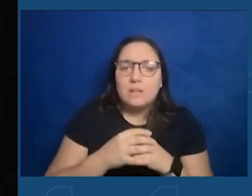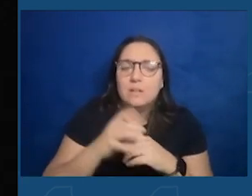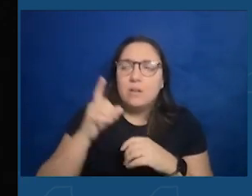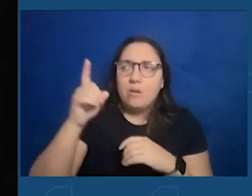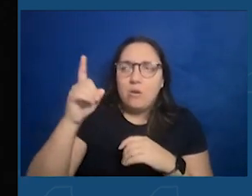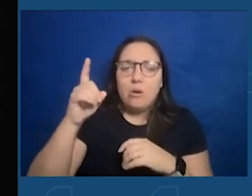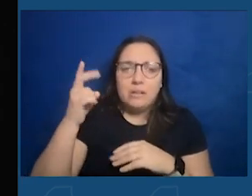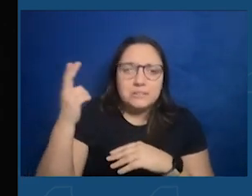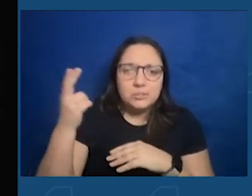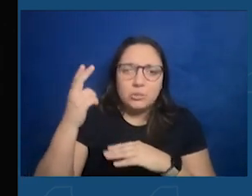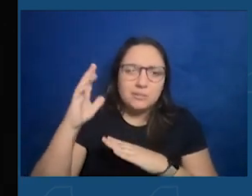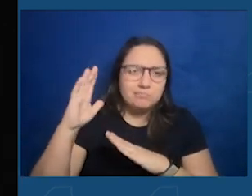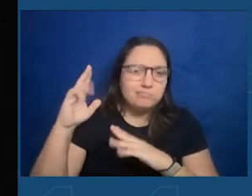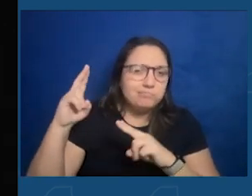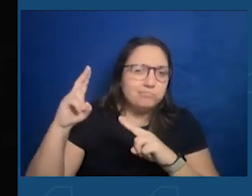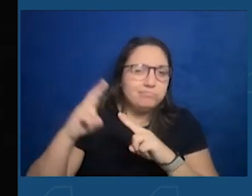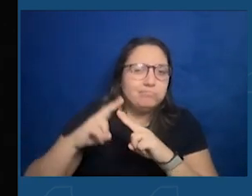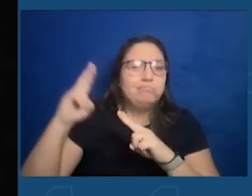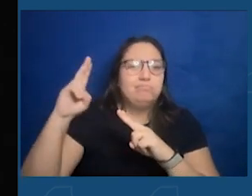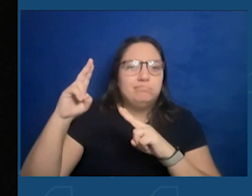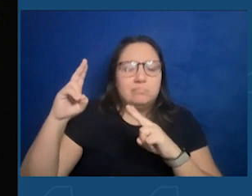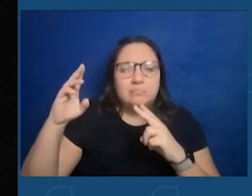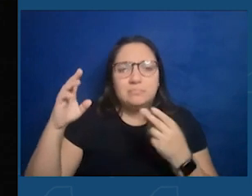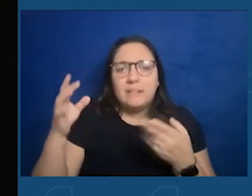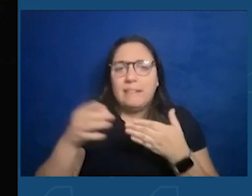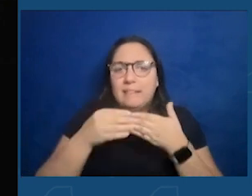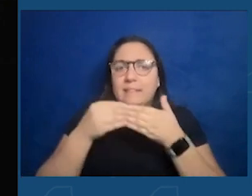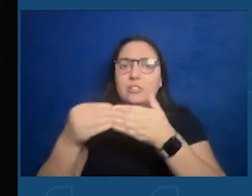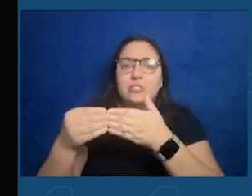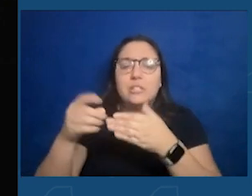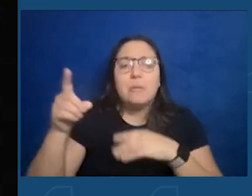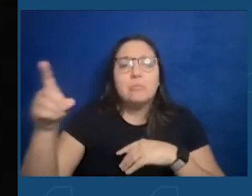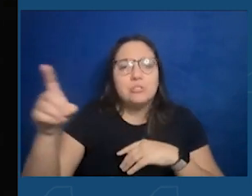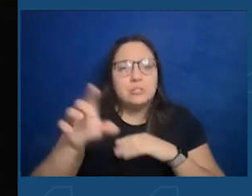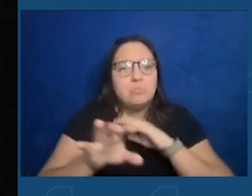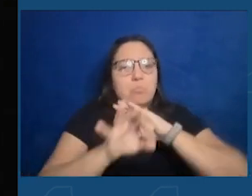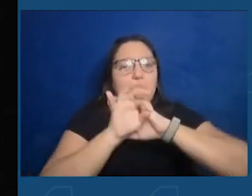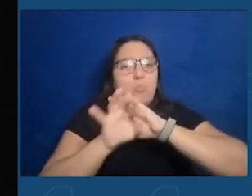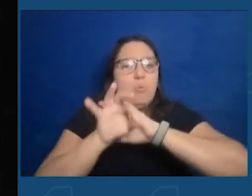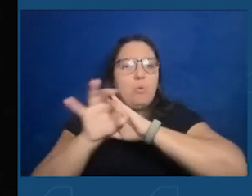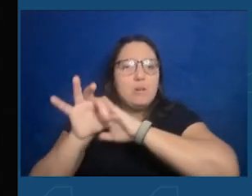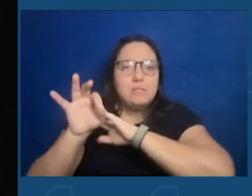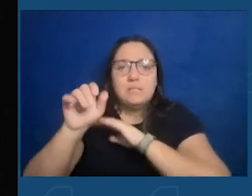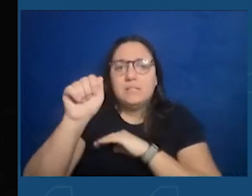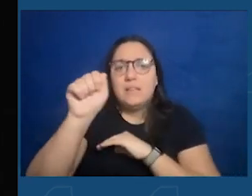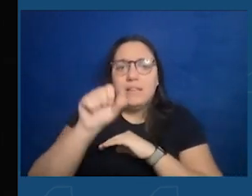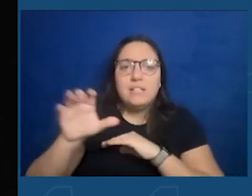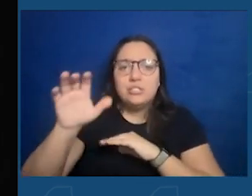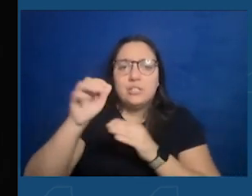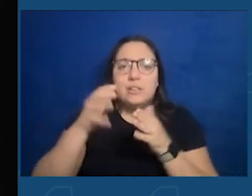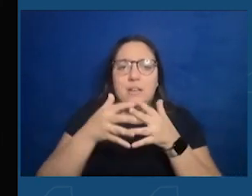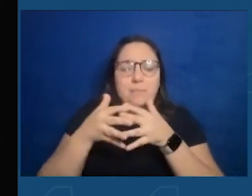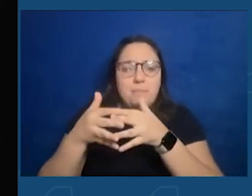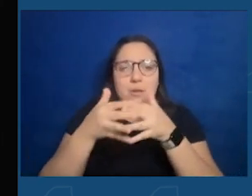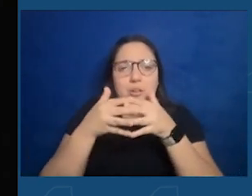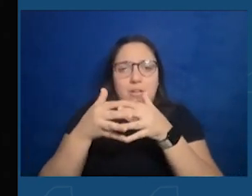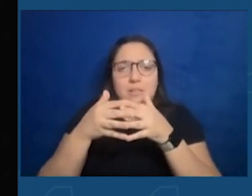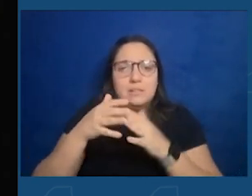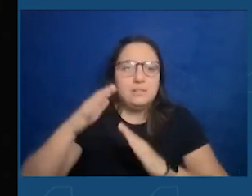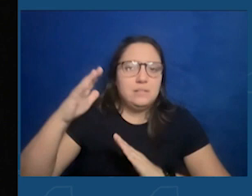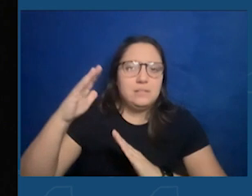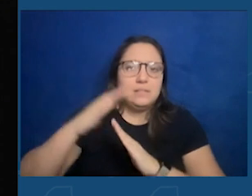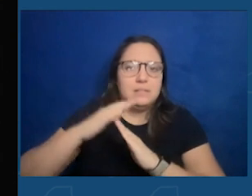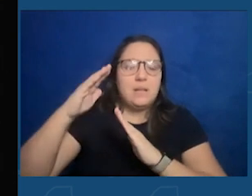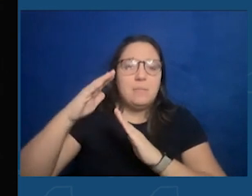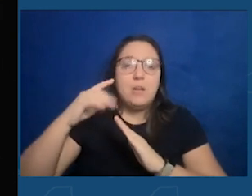our state, having appointed Asian Americans at the highest level of government, like our Commissioner